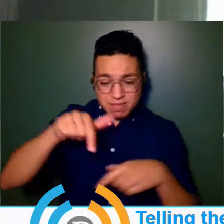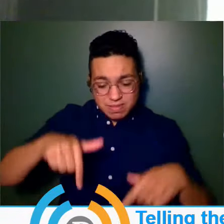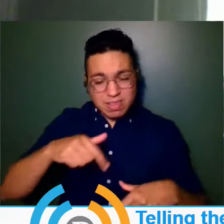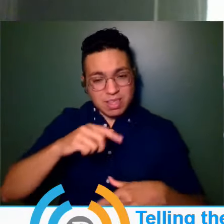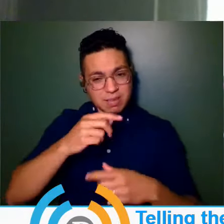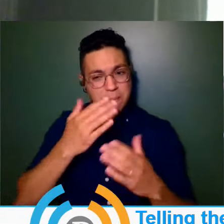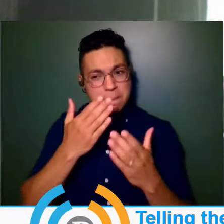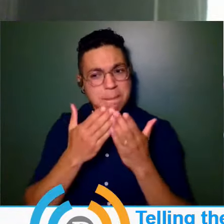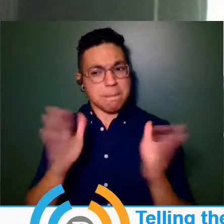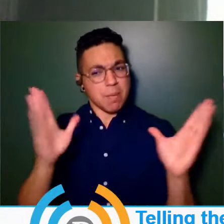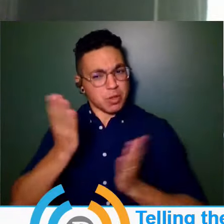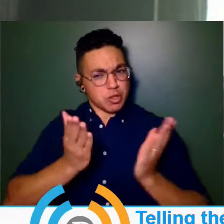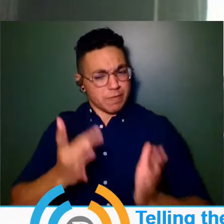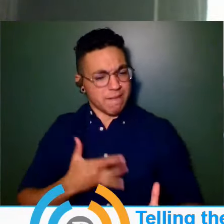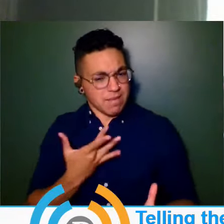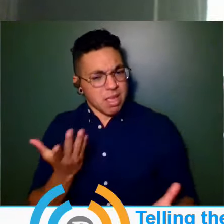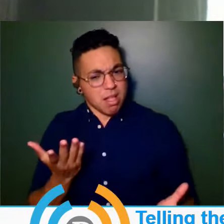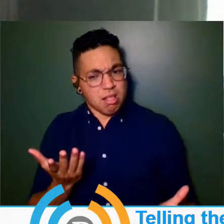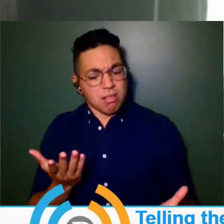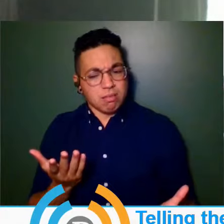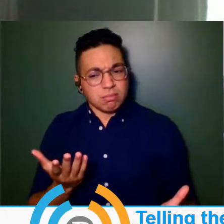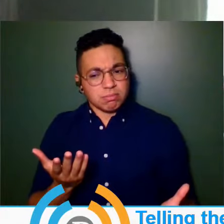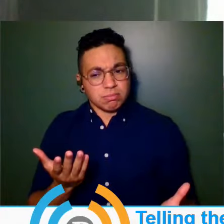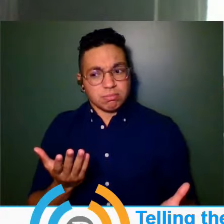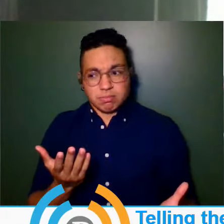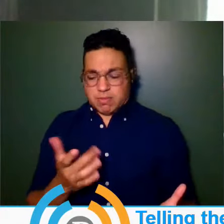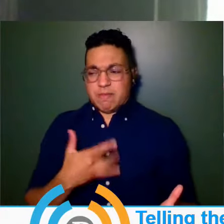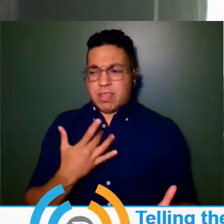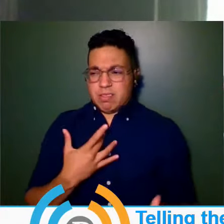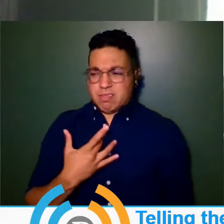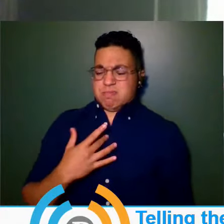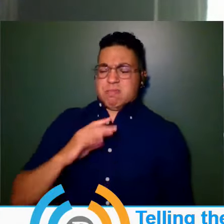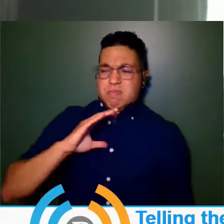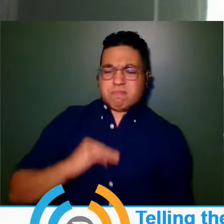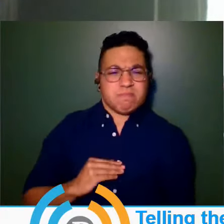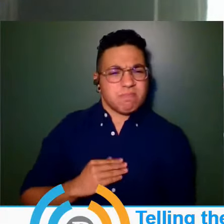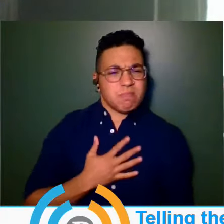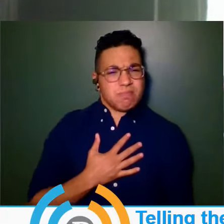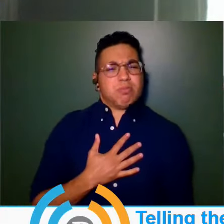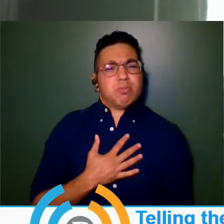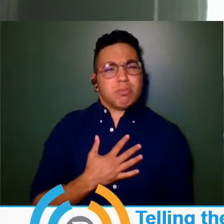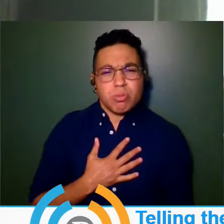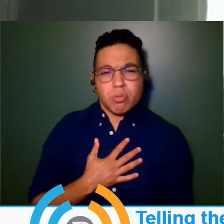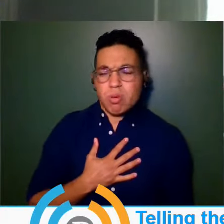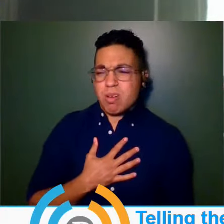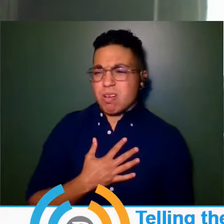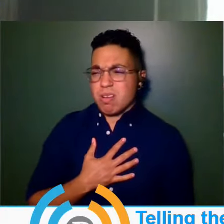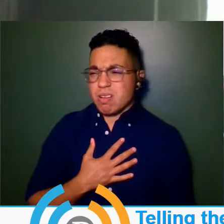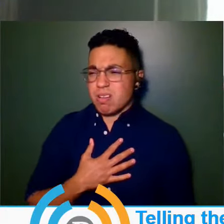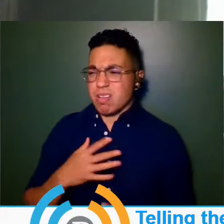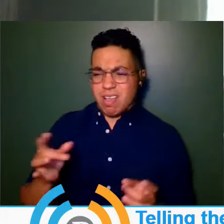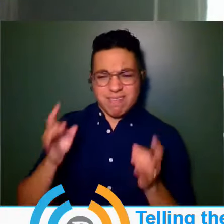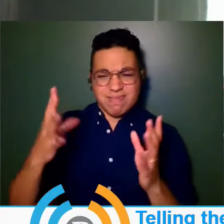service, it's dispiriting to be attacked by the state.